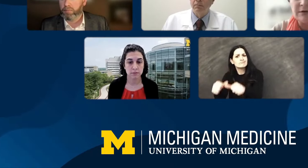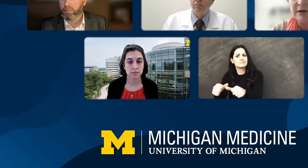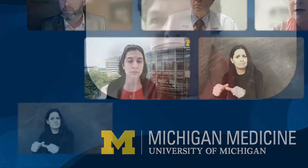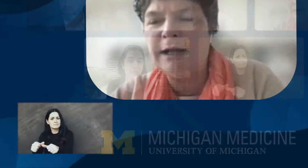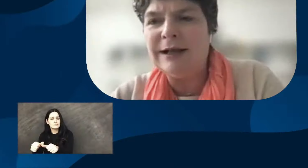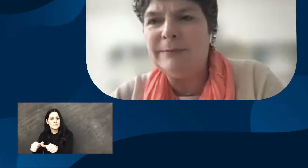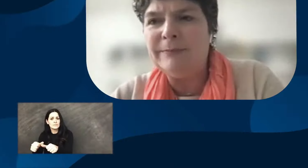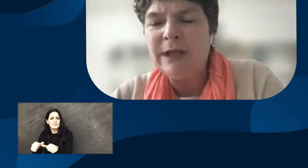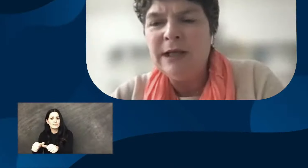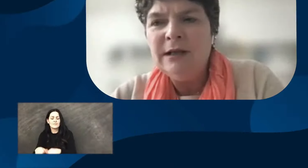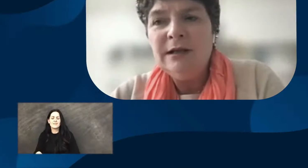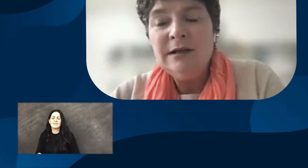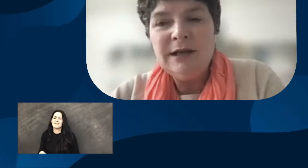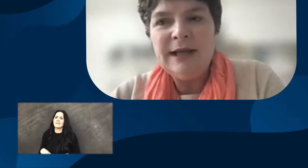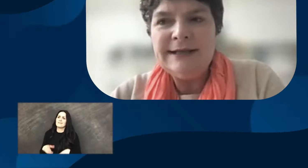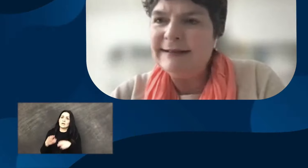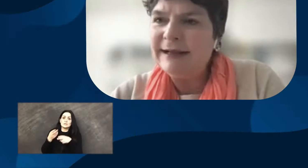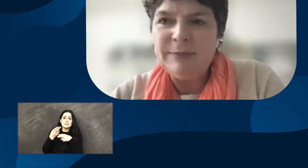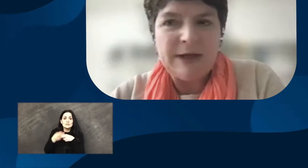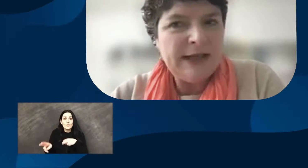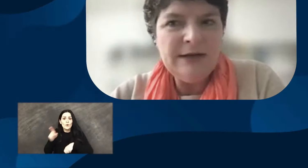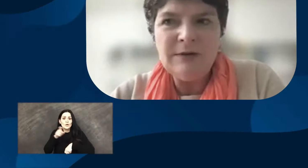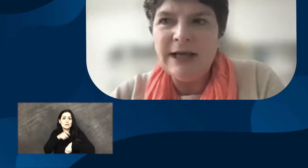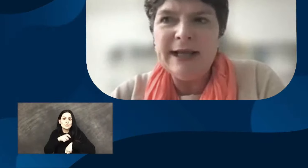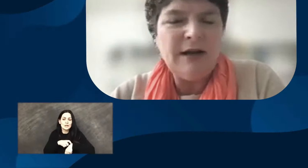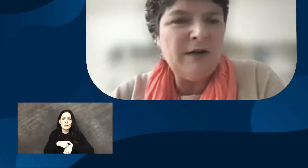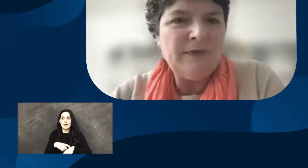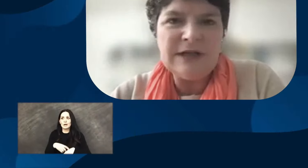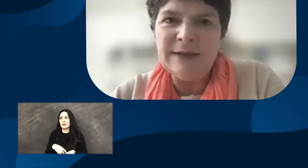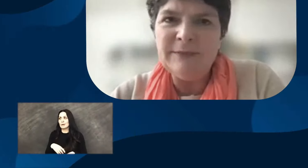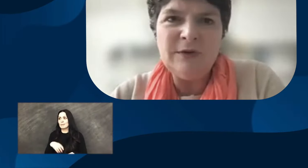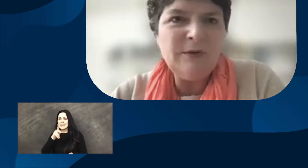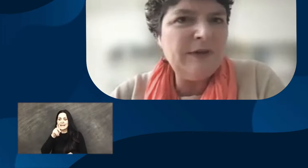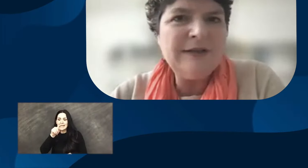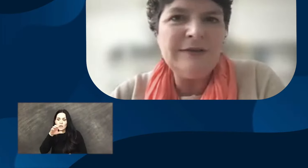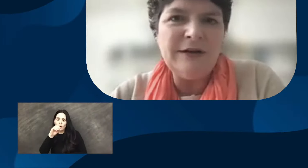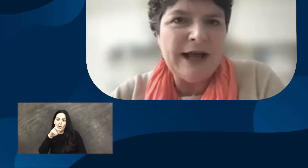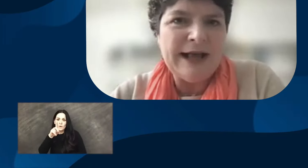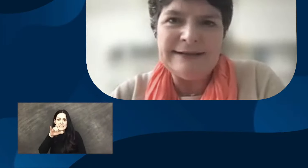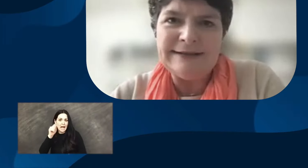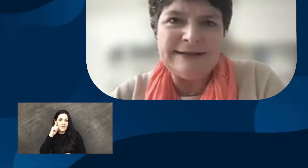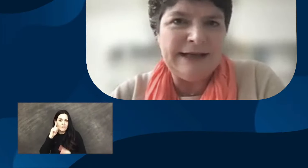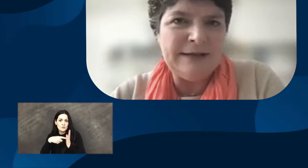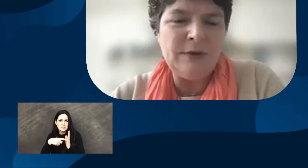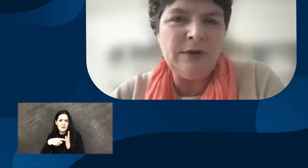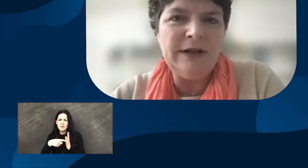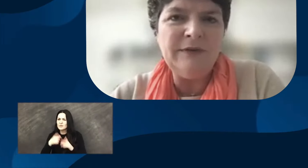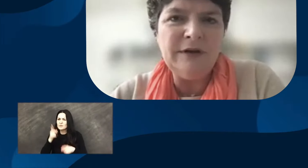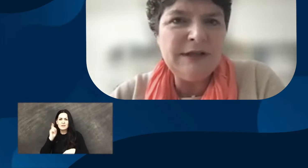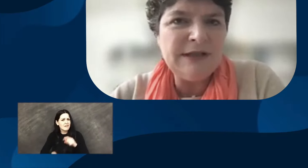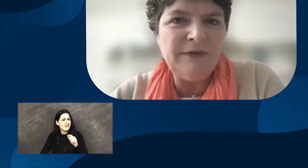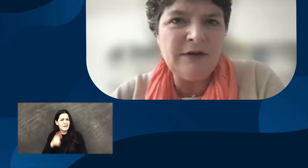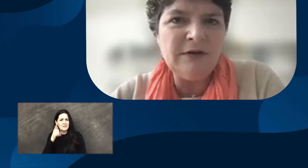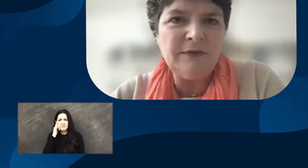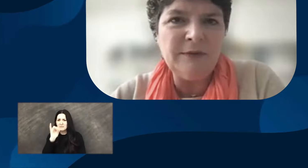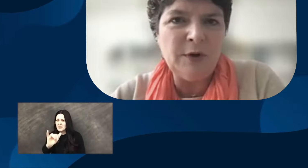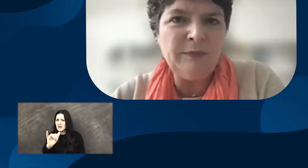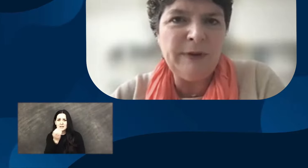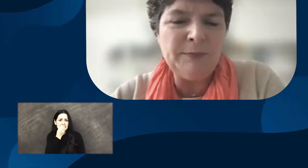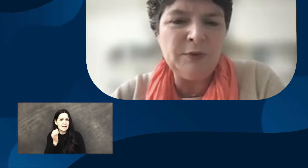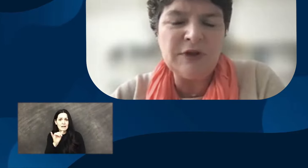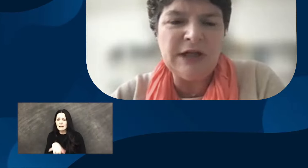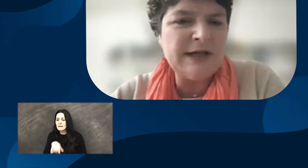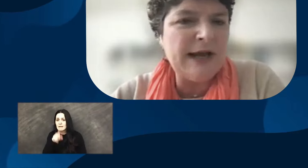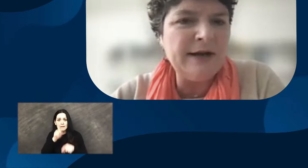diet, or I hate to say it, but a keto diet, oftentimes those things are not sustainable. It's very difficult for